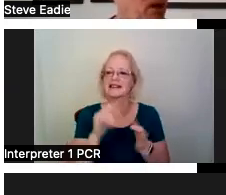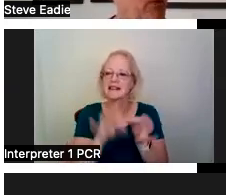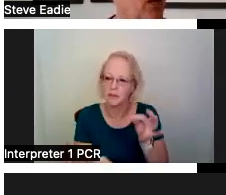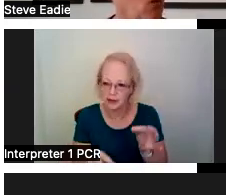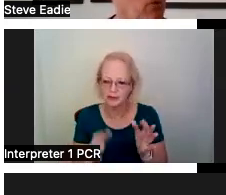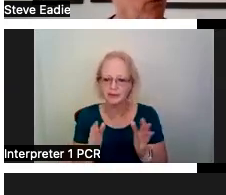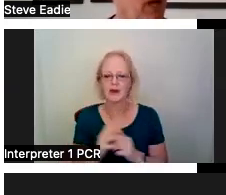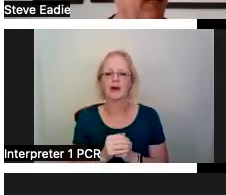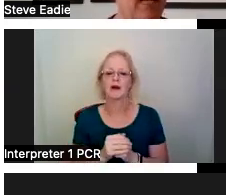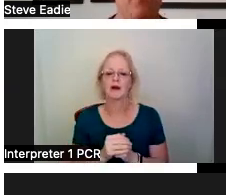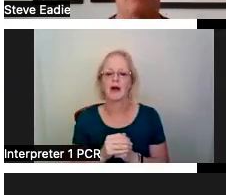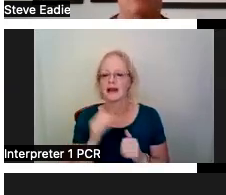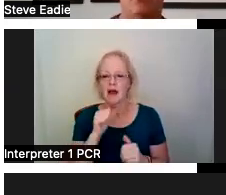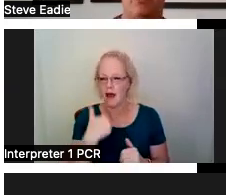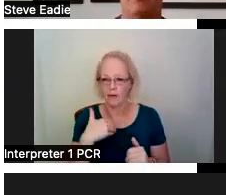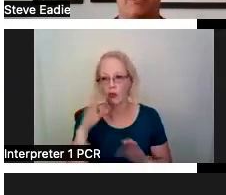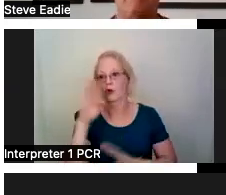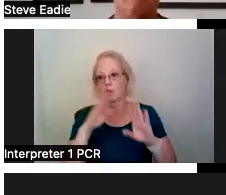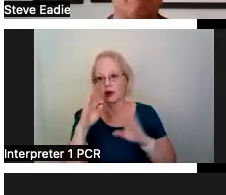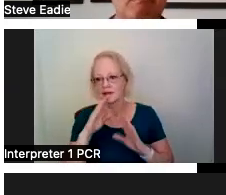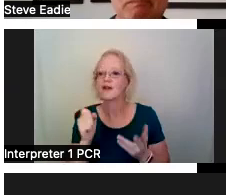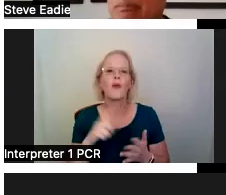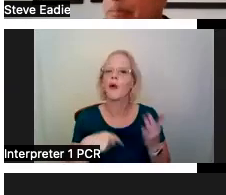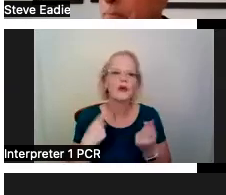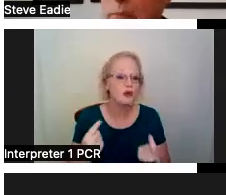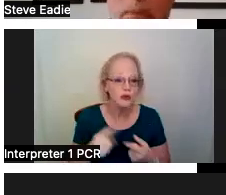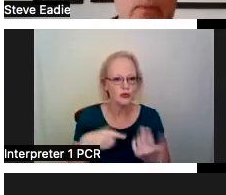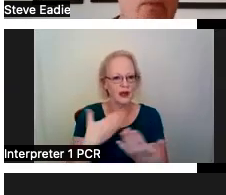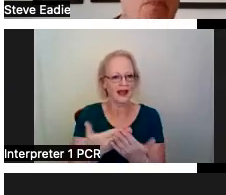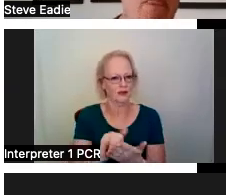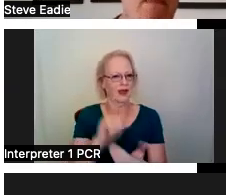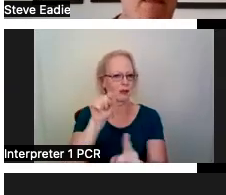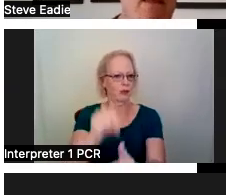bit about what we've done to get there. So next slide.